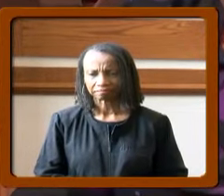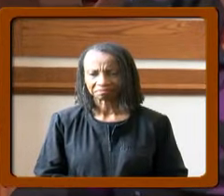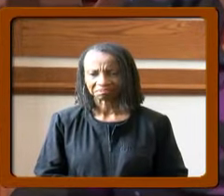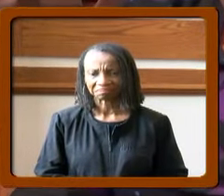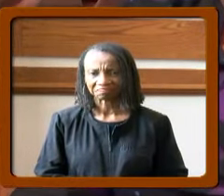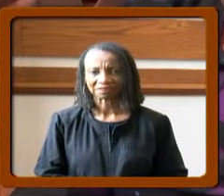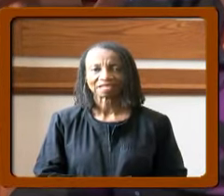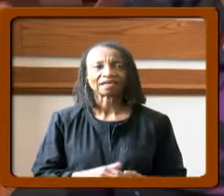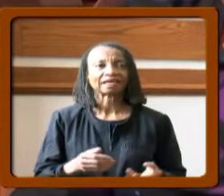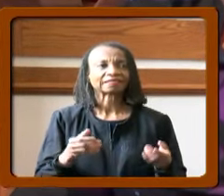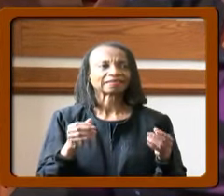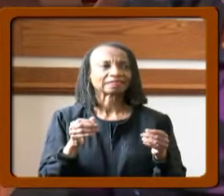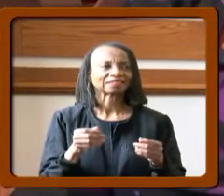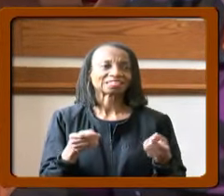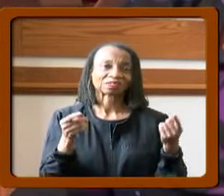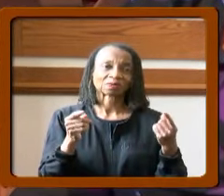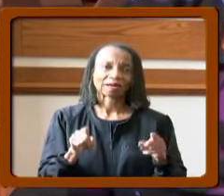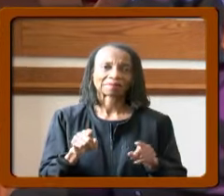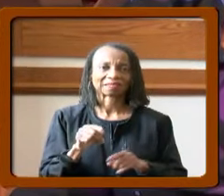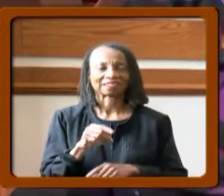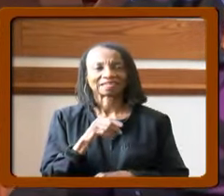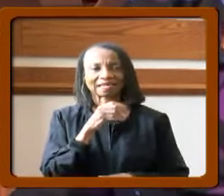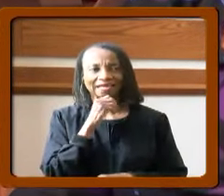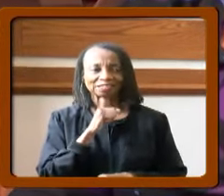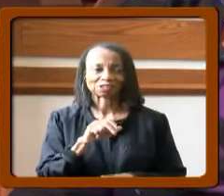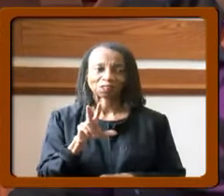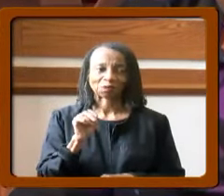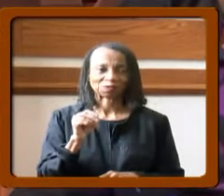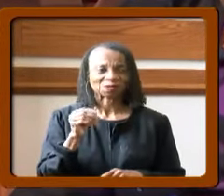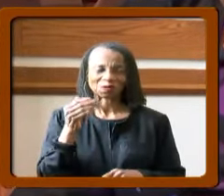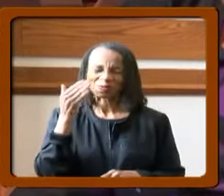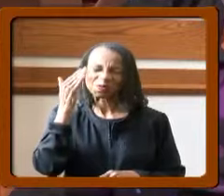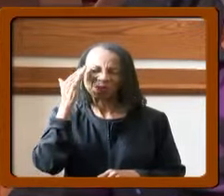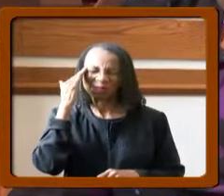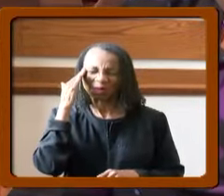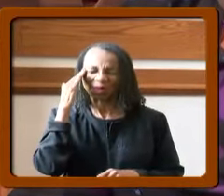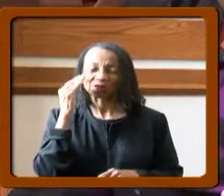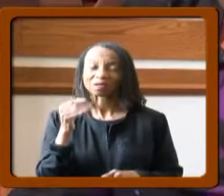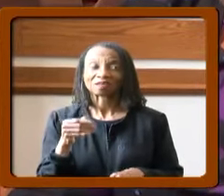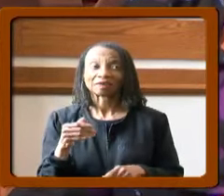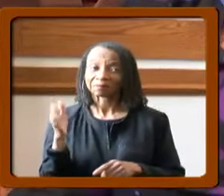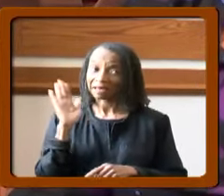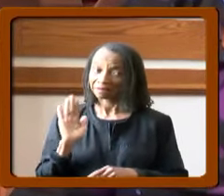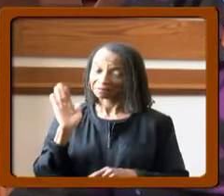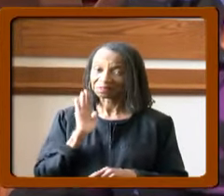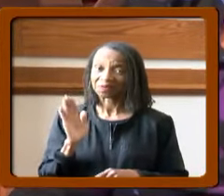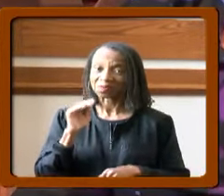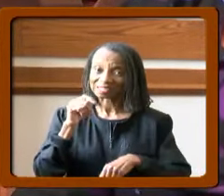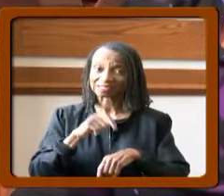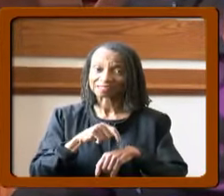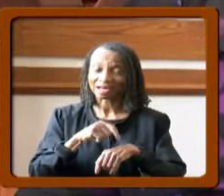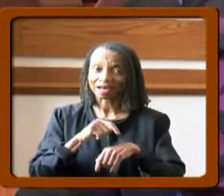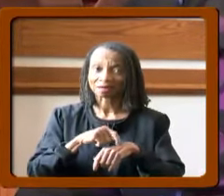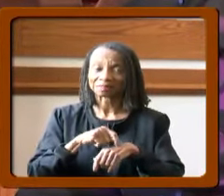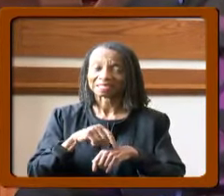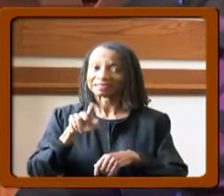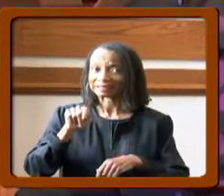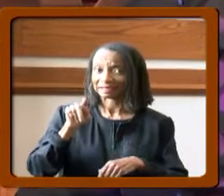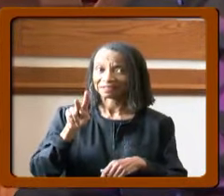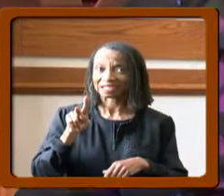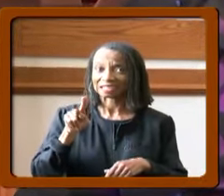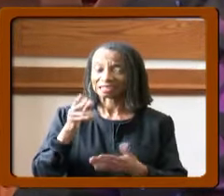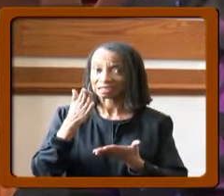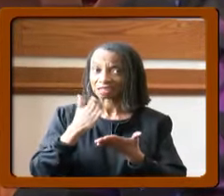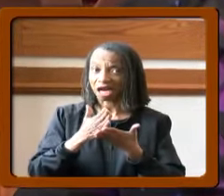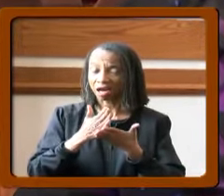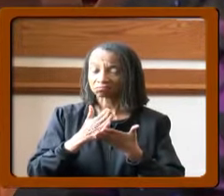Tell the 30-year-olds, they don't know of a time when television went off. I'm showing my age. I remember when television